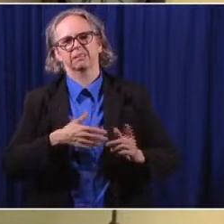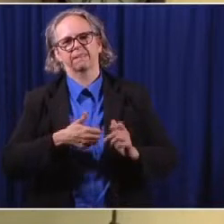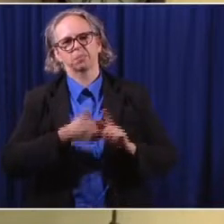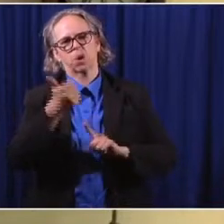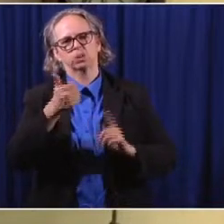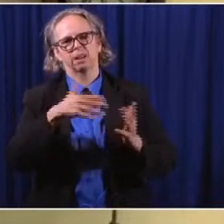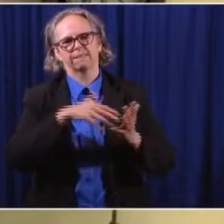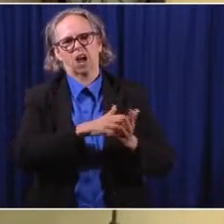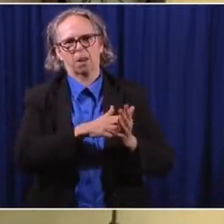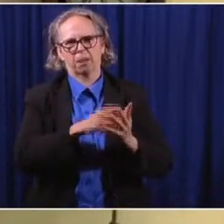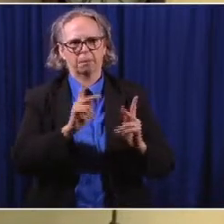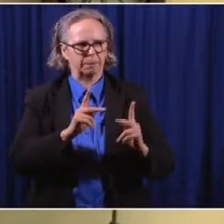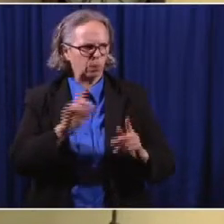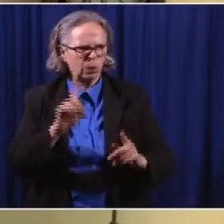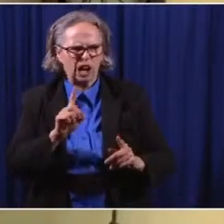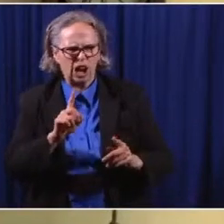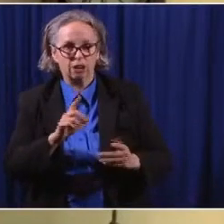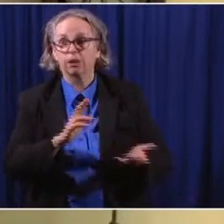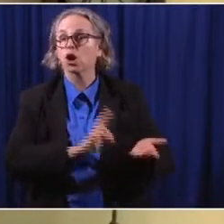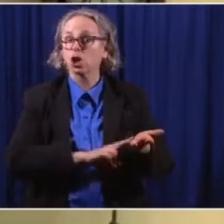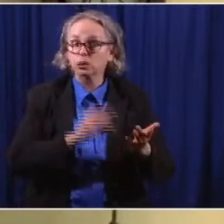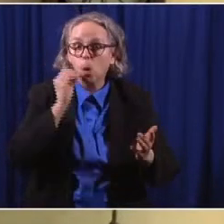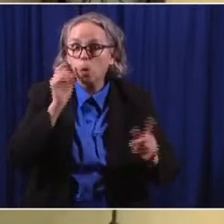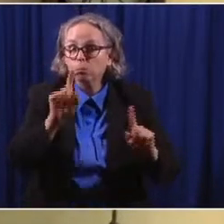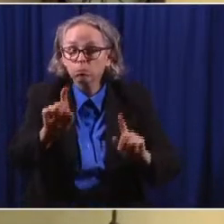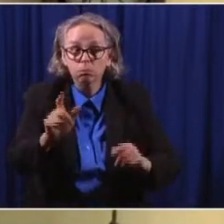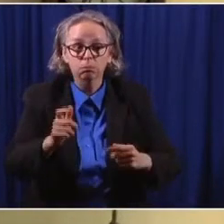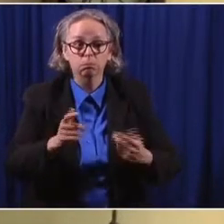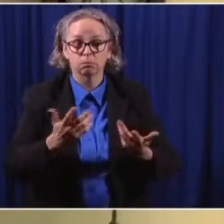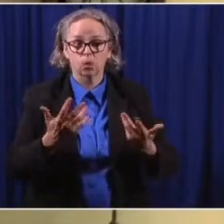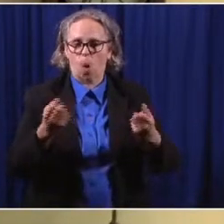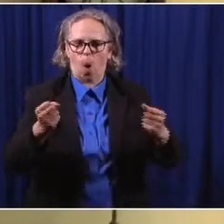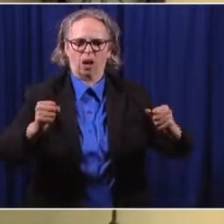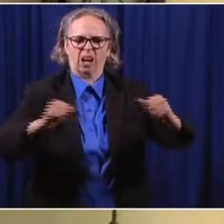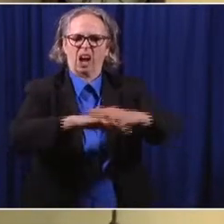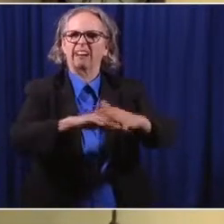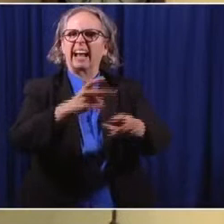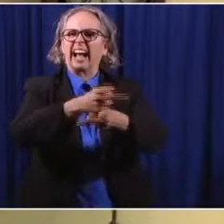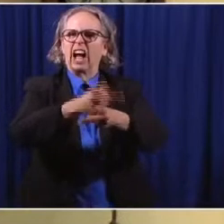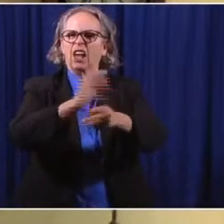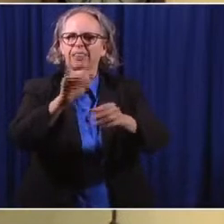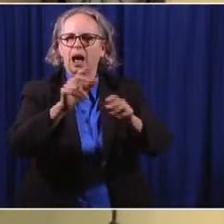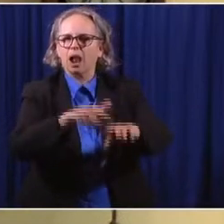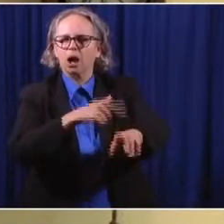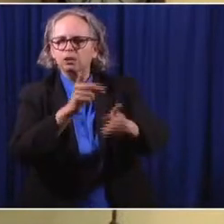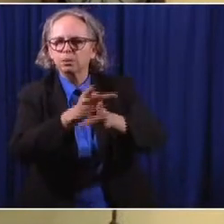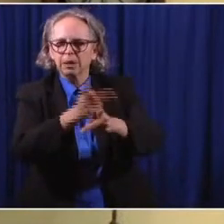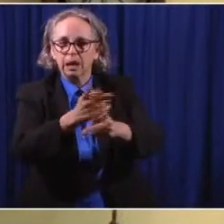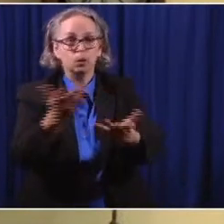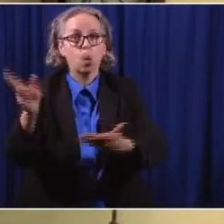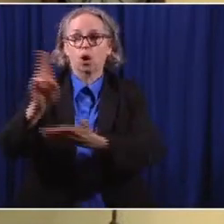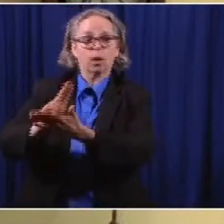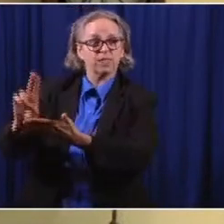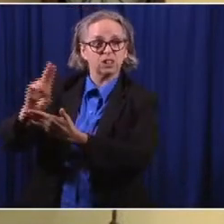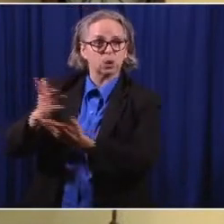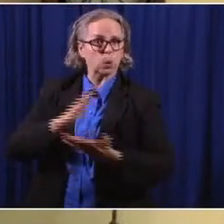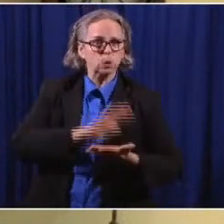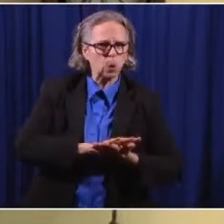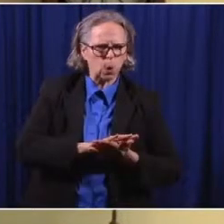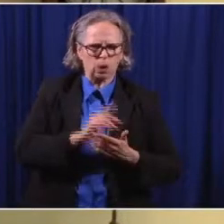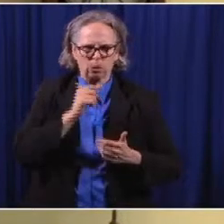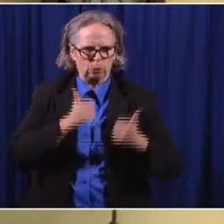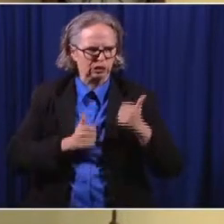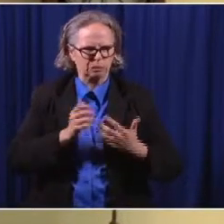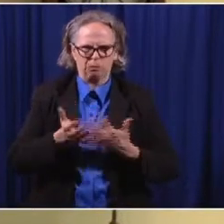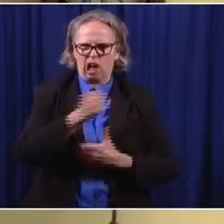other congregate care settings. You'd also look at your universities. You'd look at schools. So